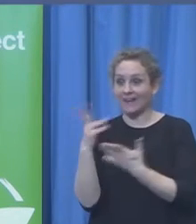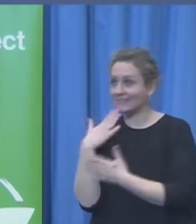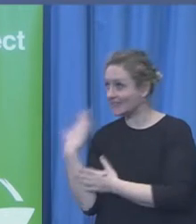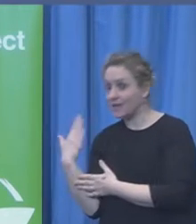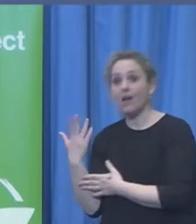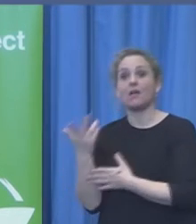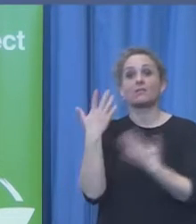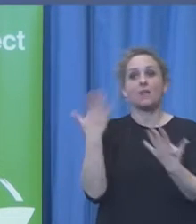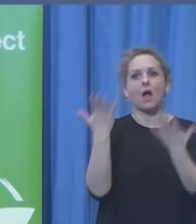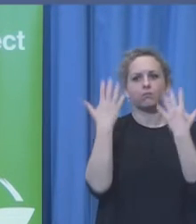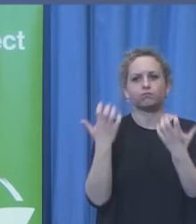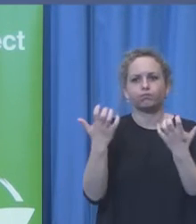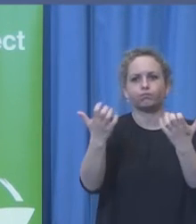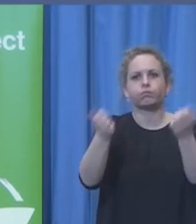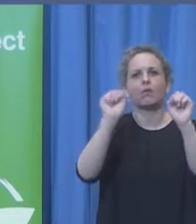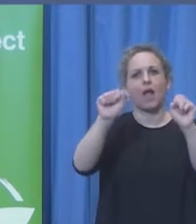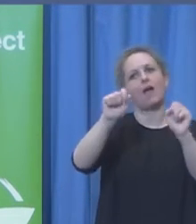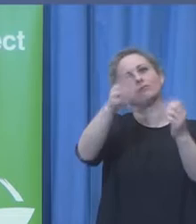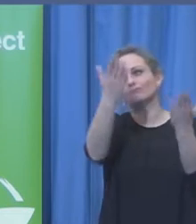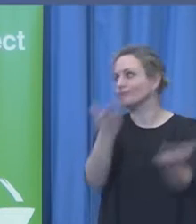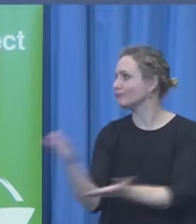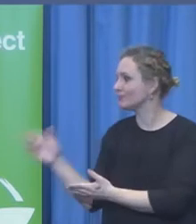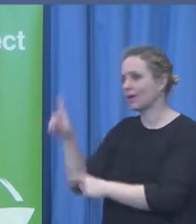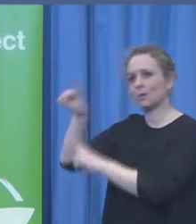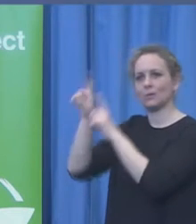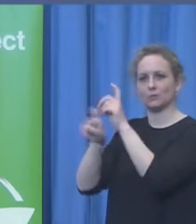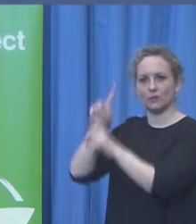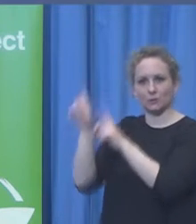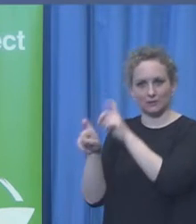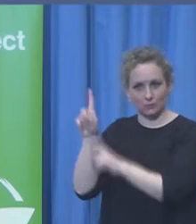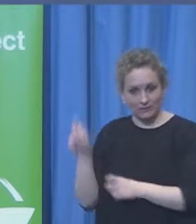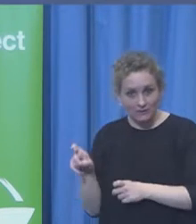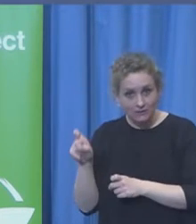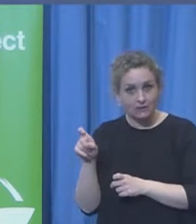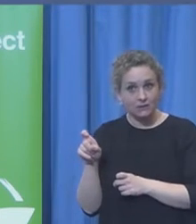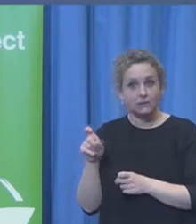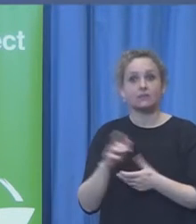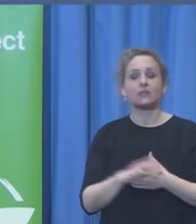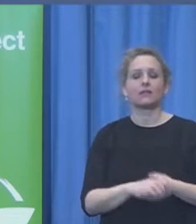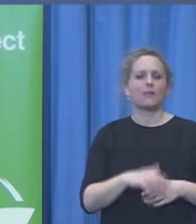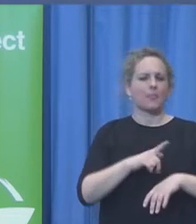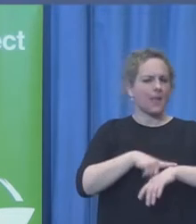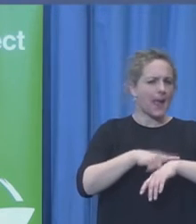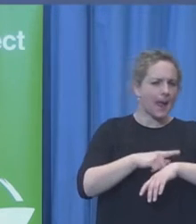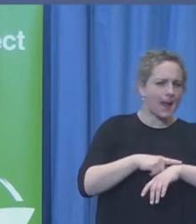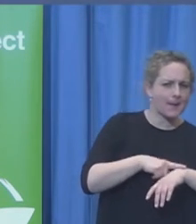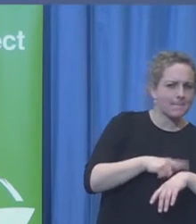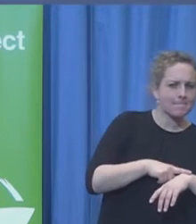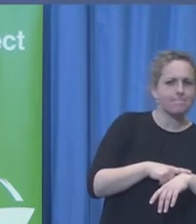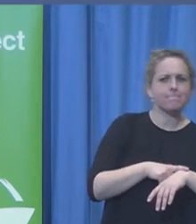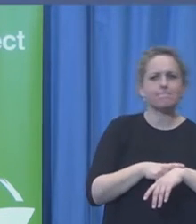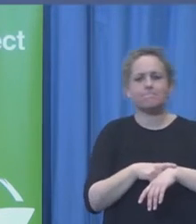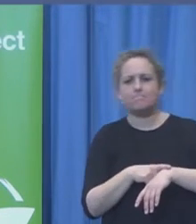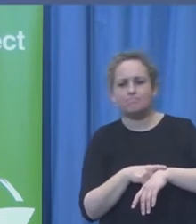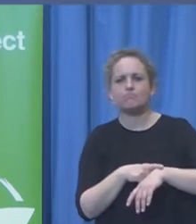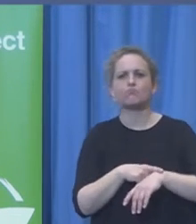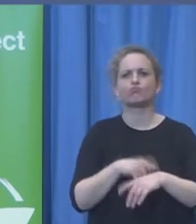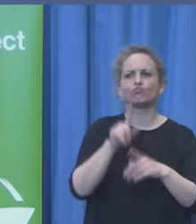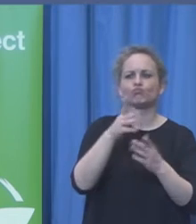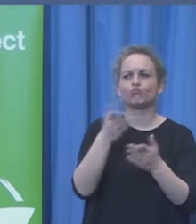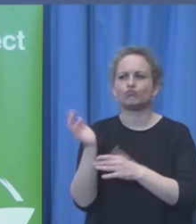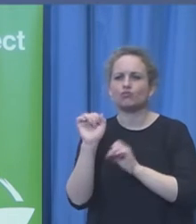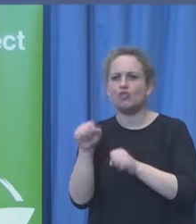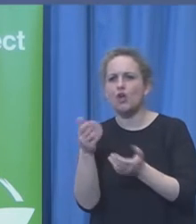we moderators have another list of questions, but I think the time won't suffice. So you have the first go. I